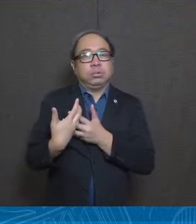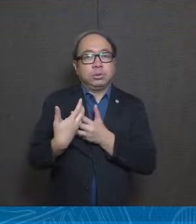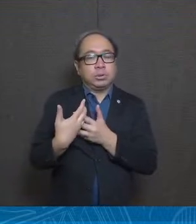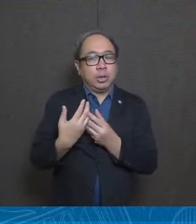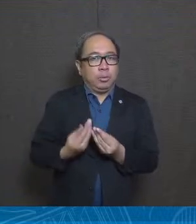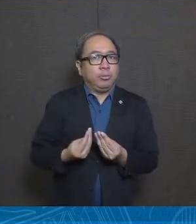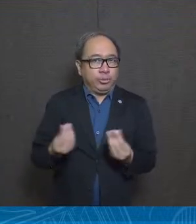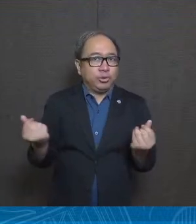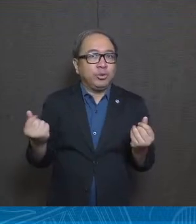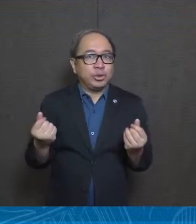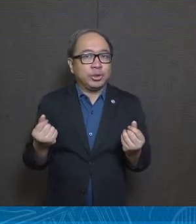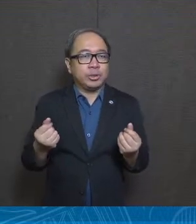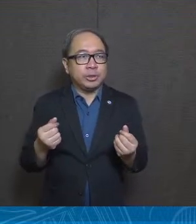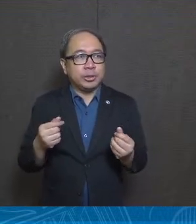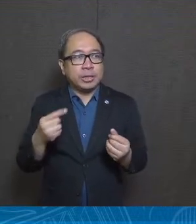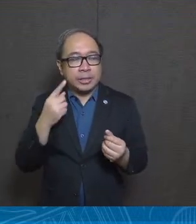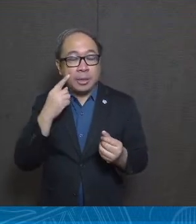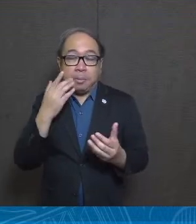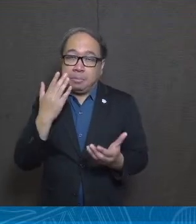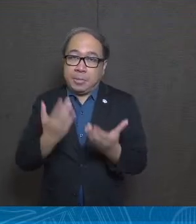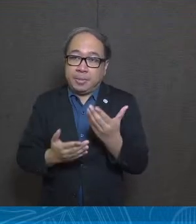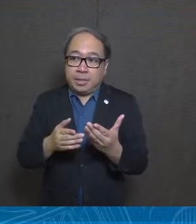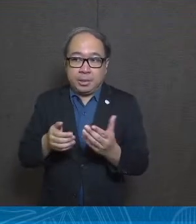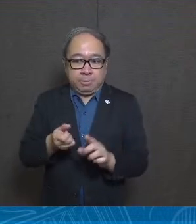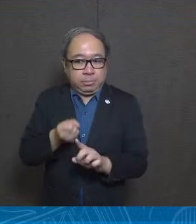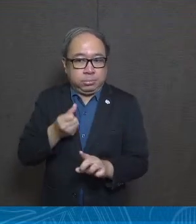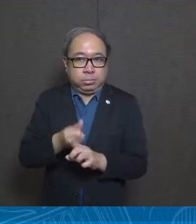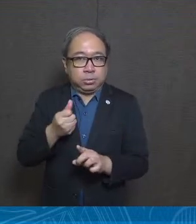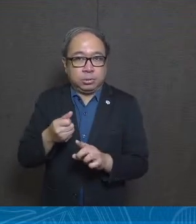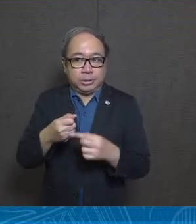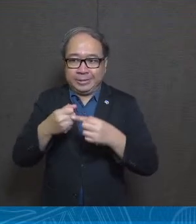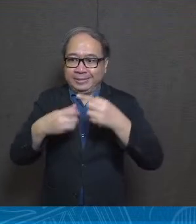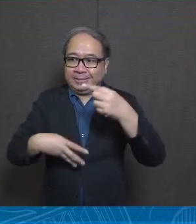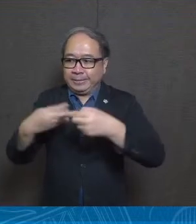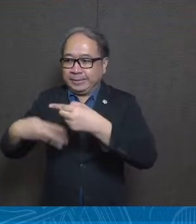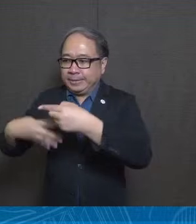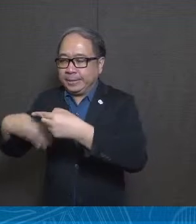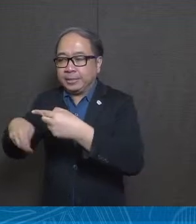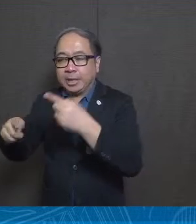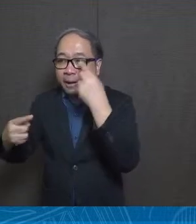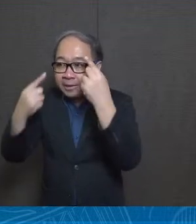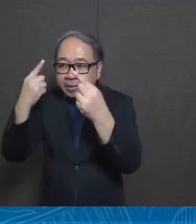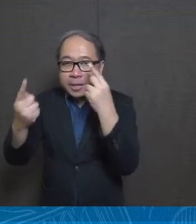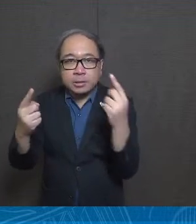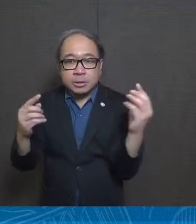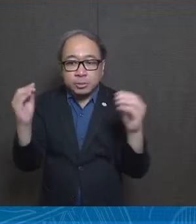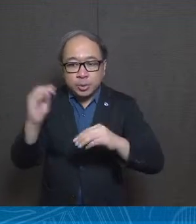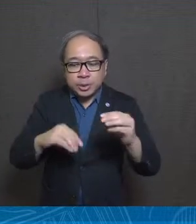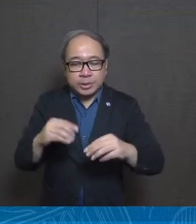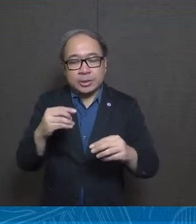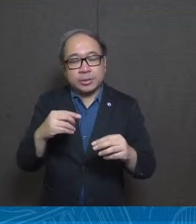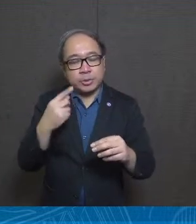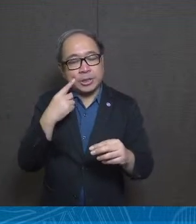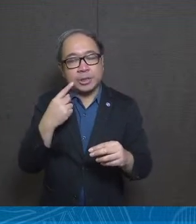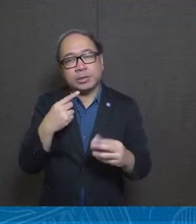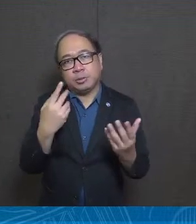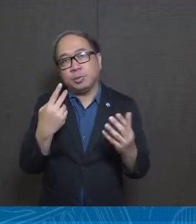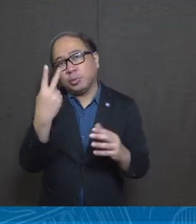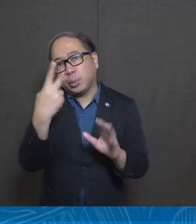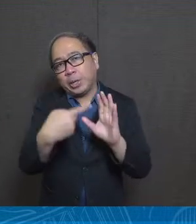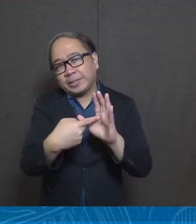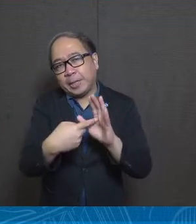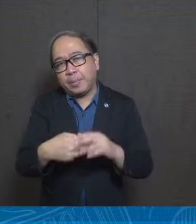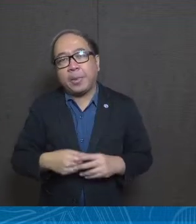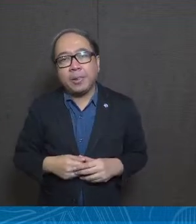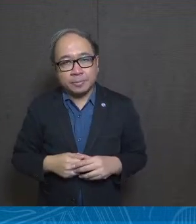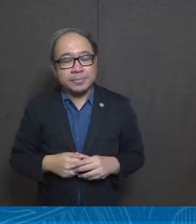that obviously you need to vet and so on, but perhaps could generate ideas this way. So I guess perhaps two other examples. Yes, thank you